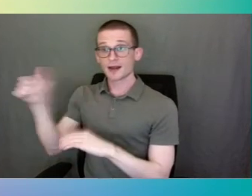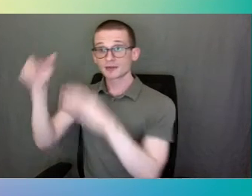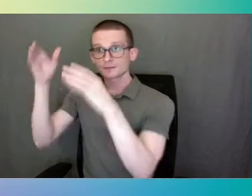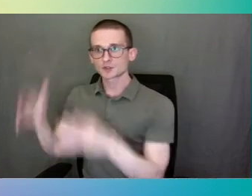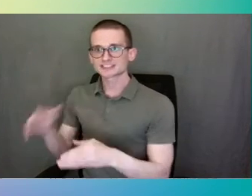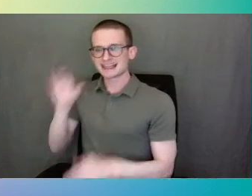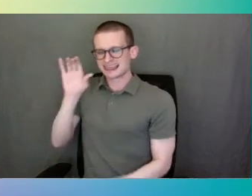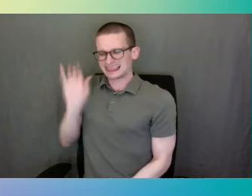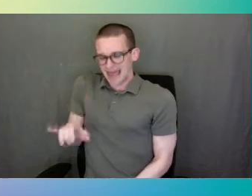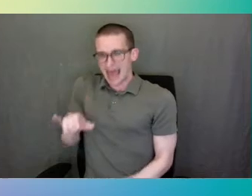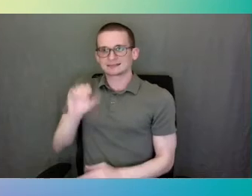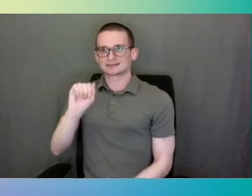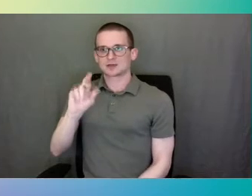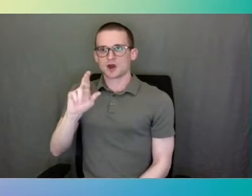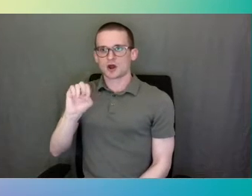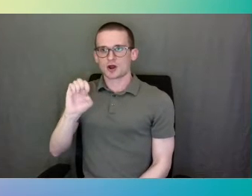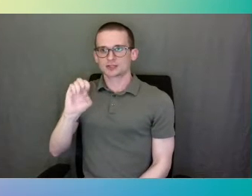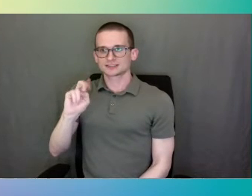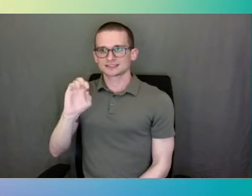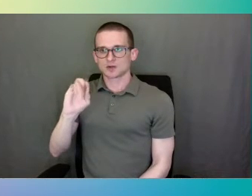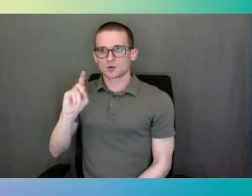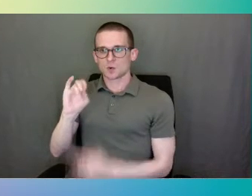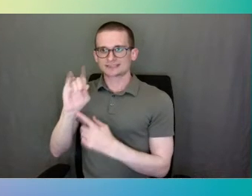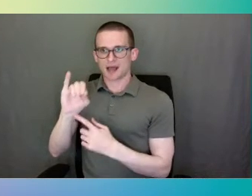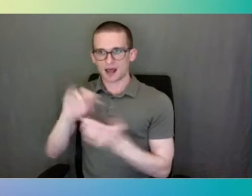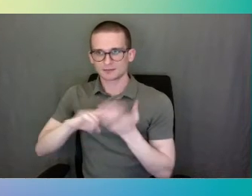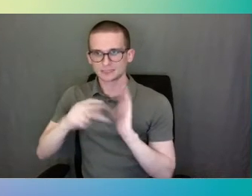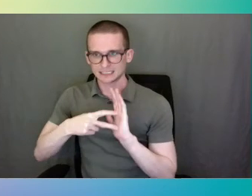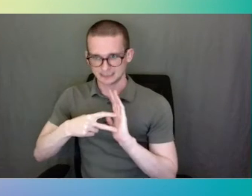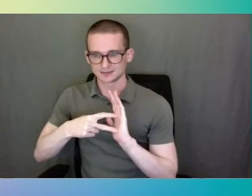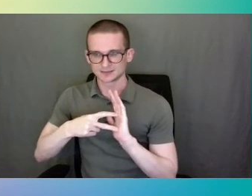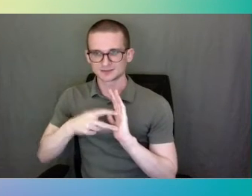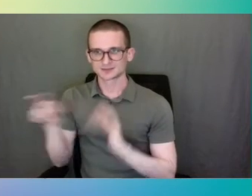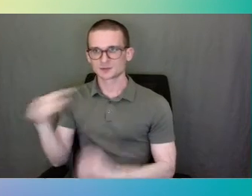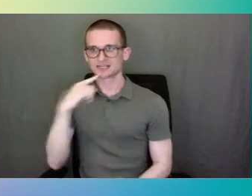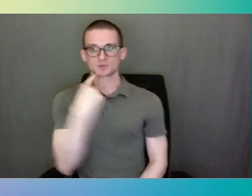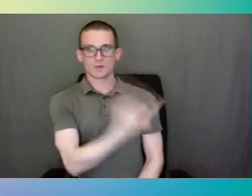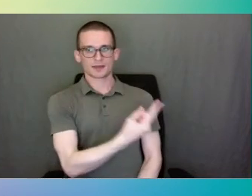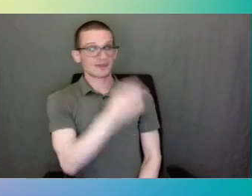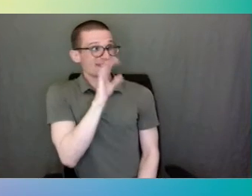arsenokoitai. So he says, that's what I would be okay with. So